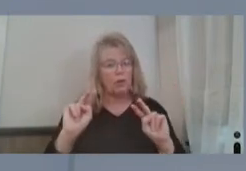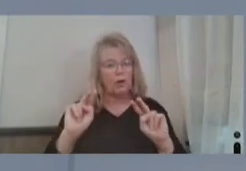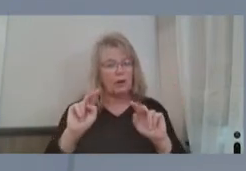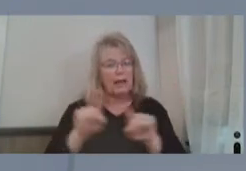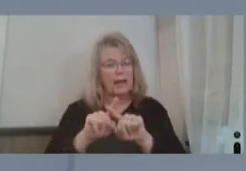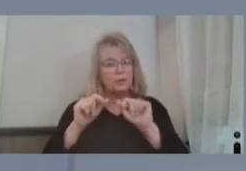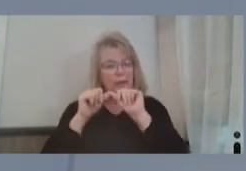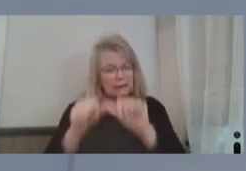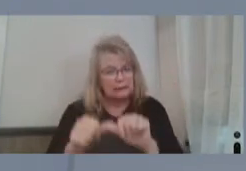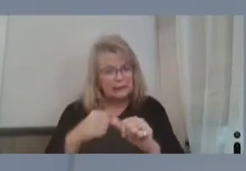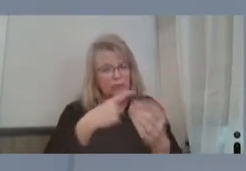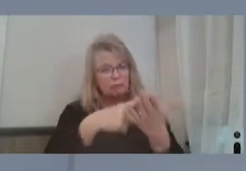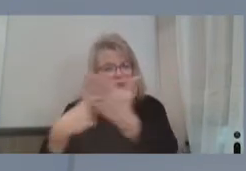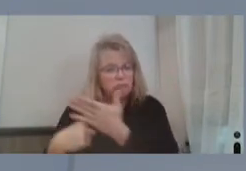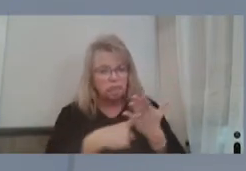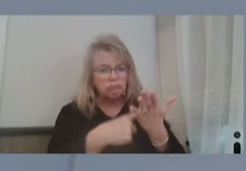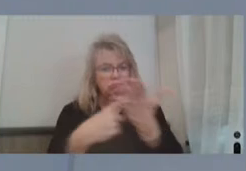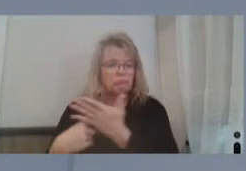on this particular